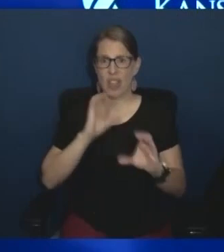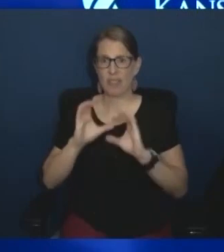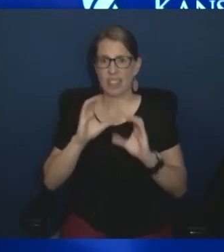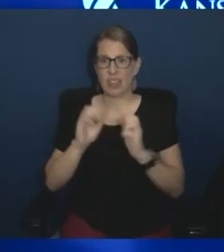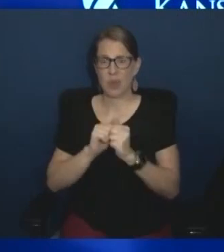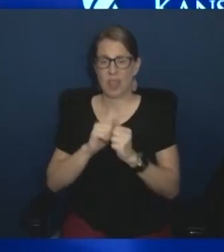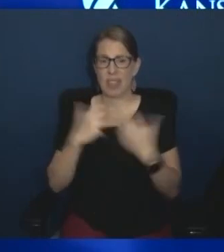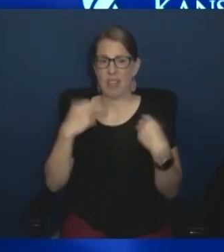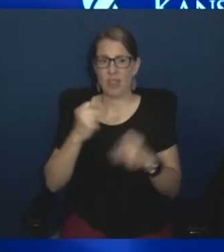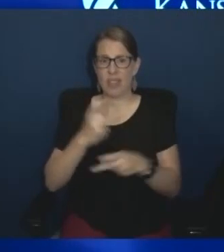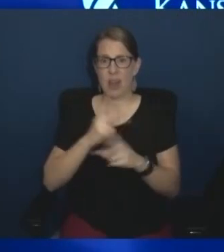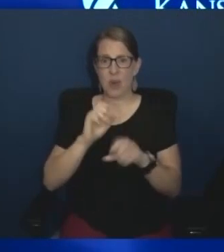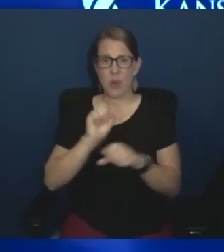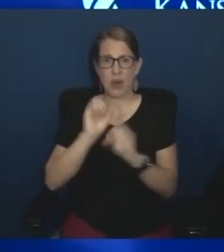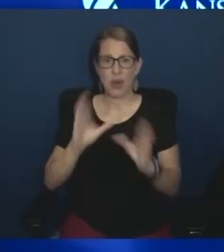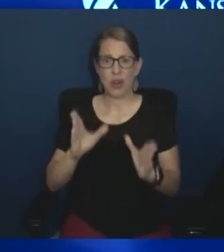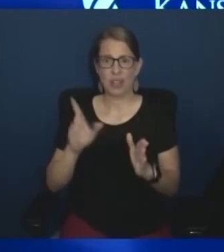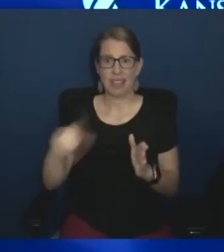don't want it.